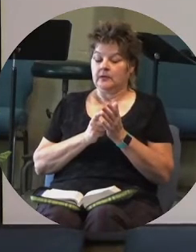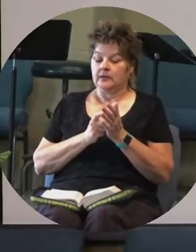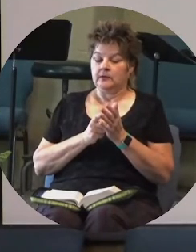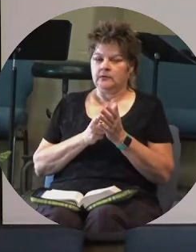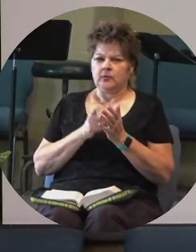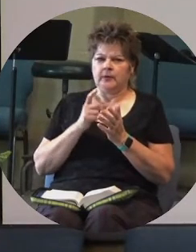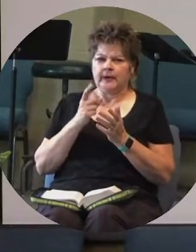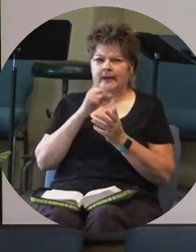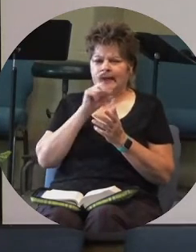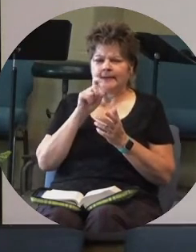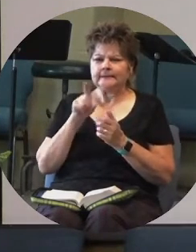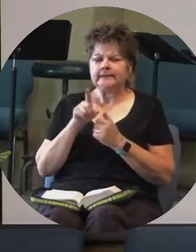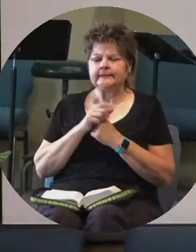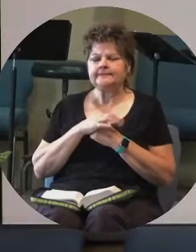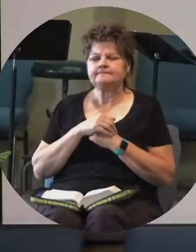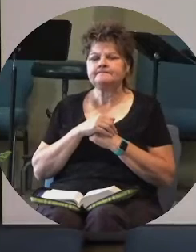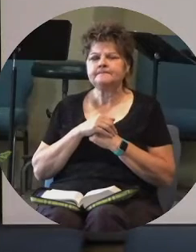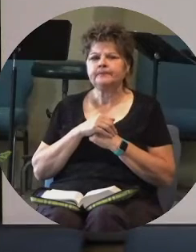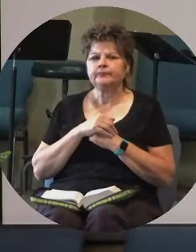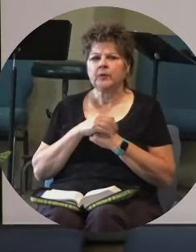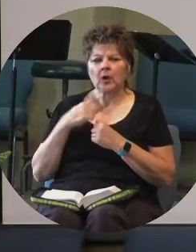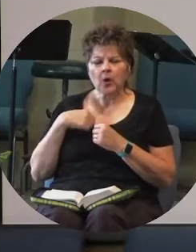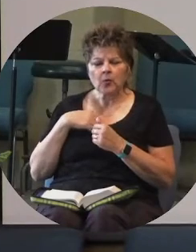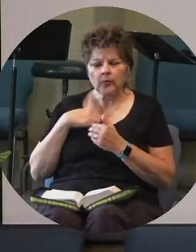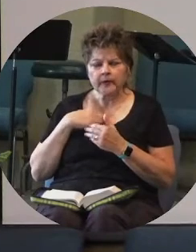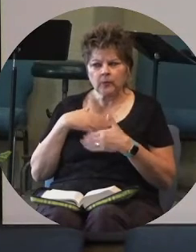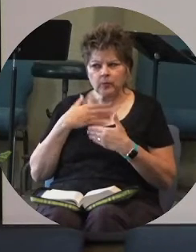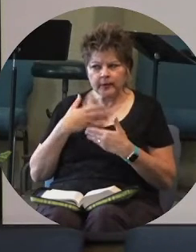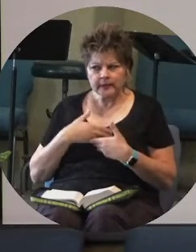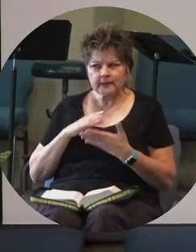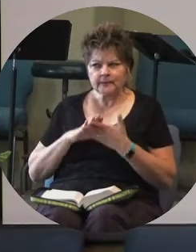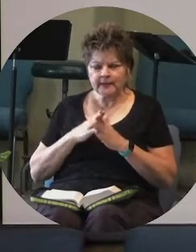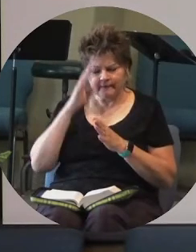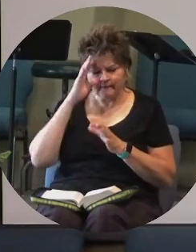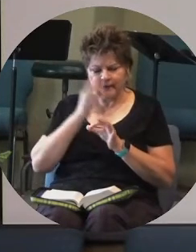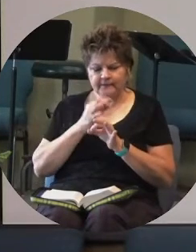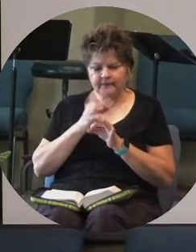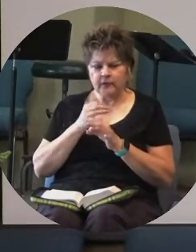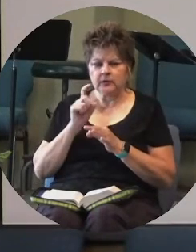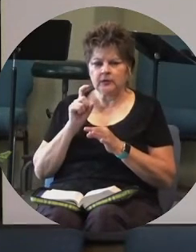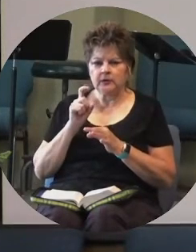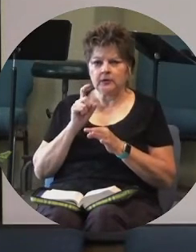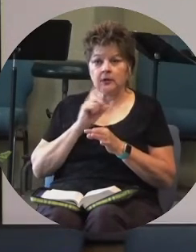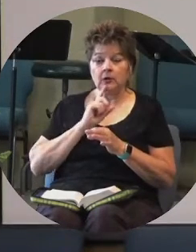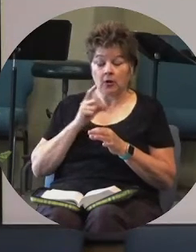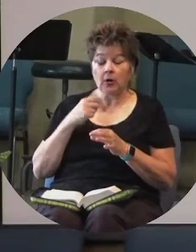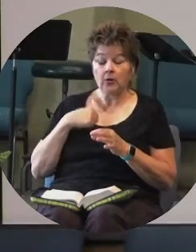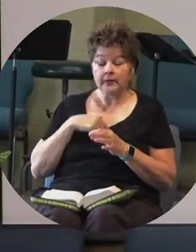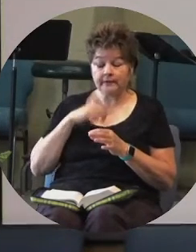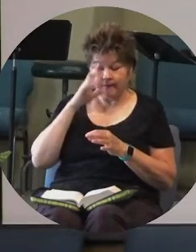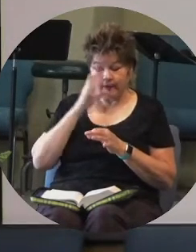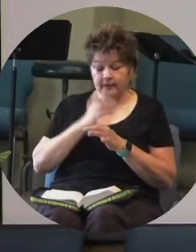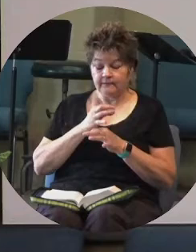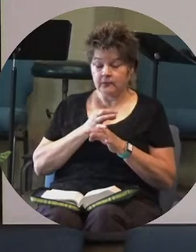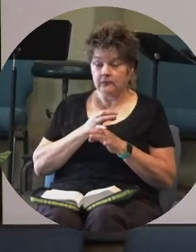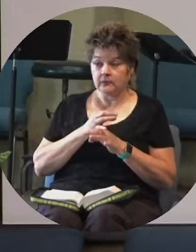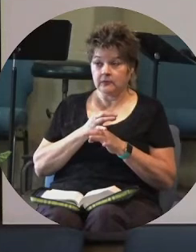to ask us is, are we willing to be faithful? And are we faithful